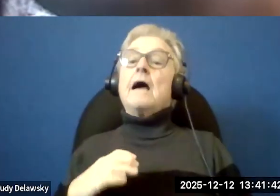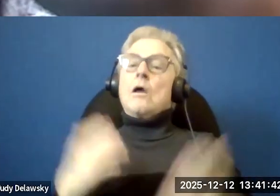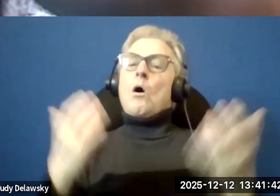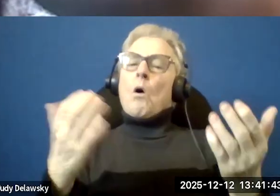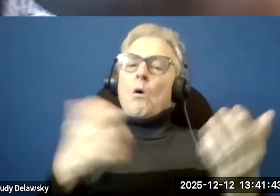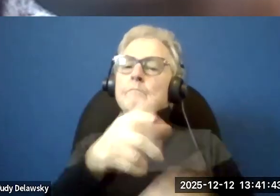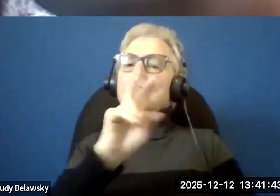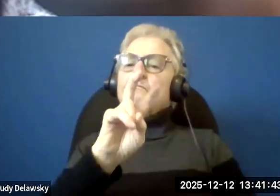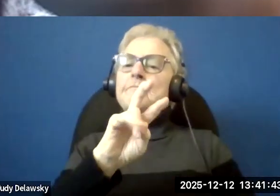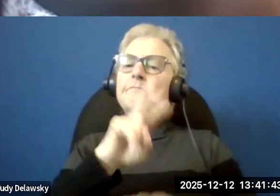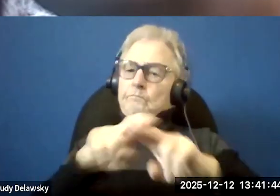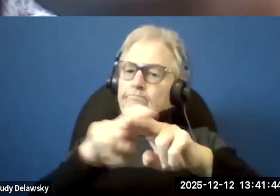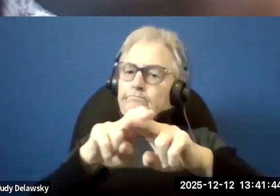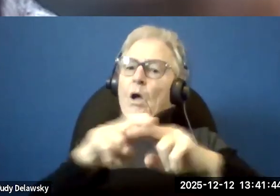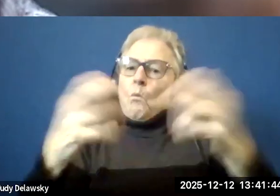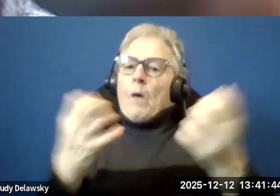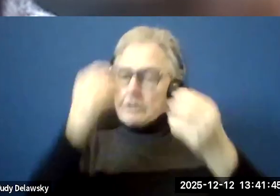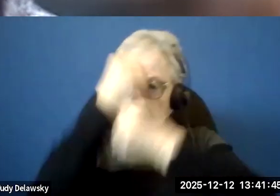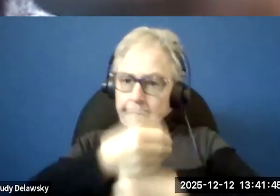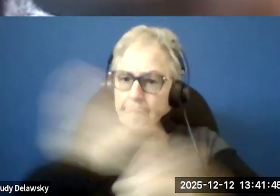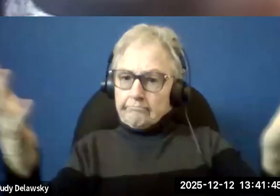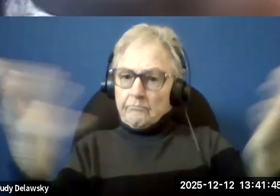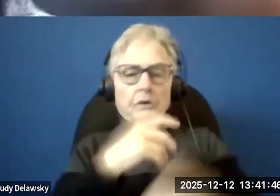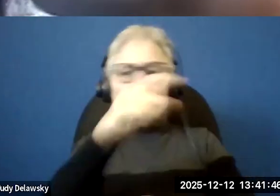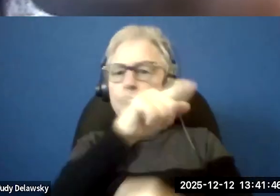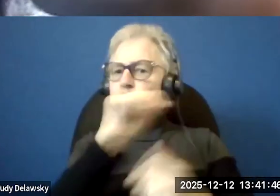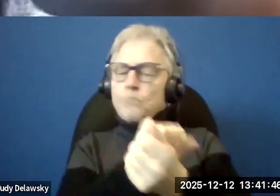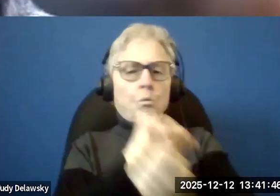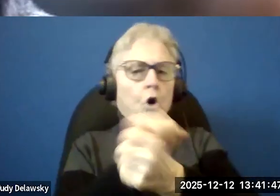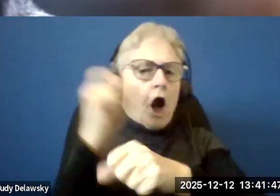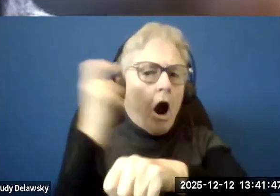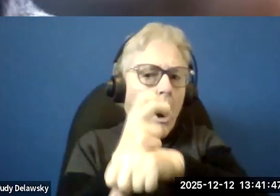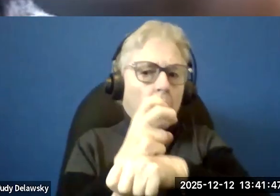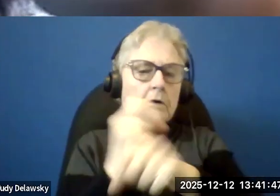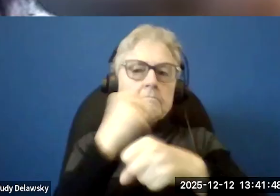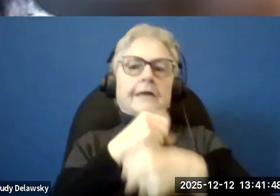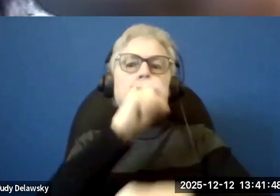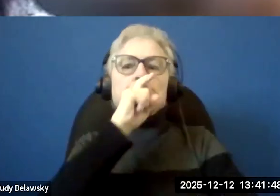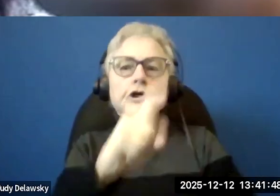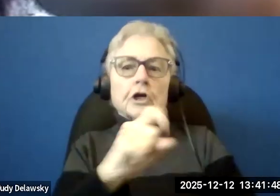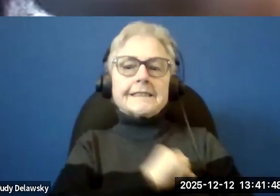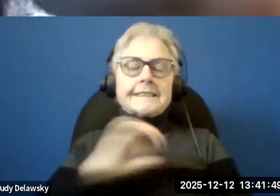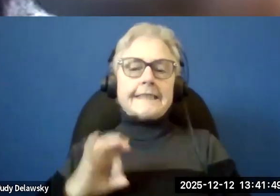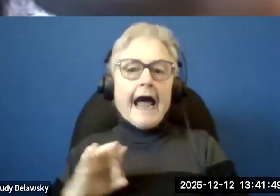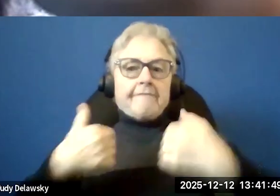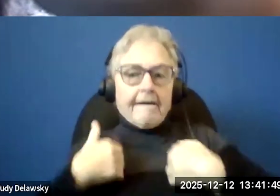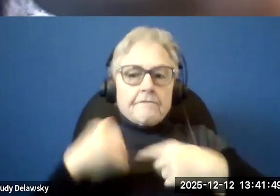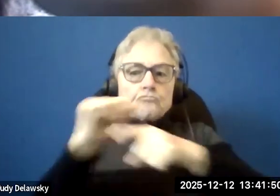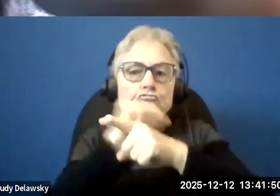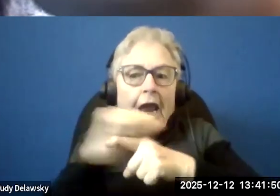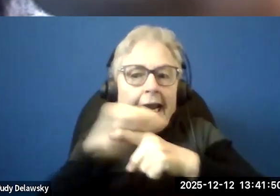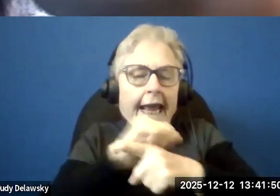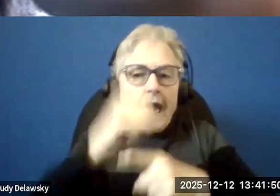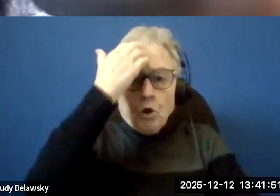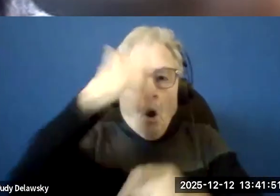that, they work extensively to ensure that their staff receive training on accessibility and how to